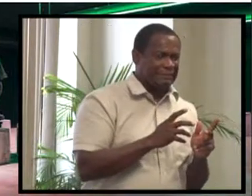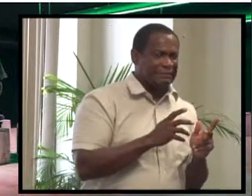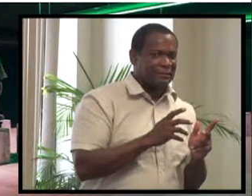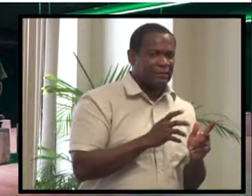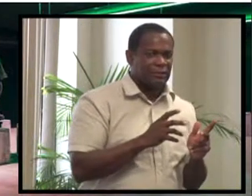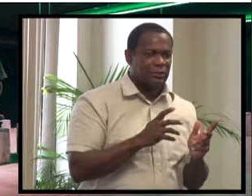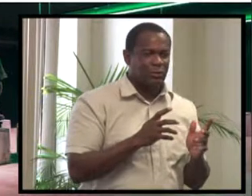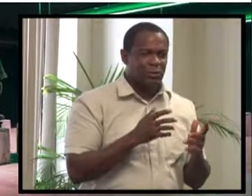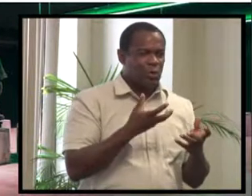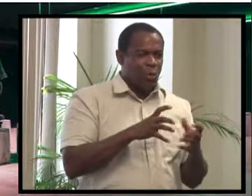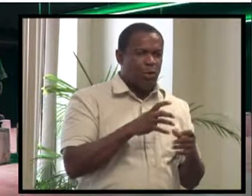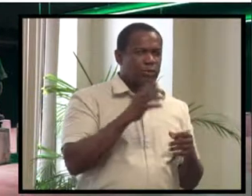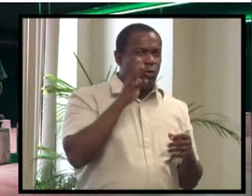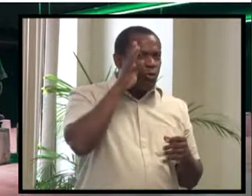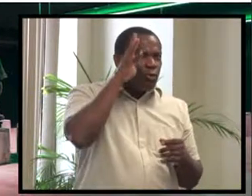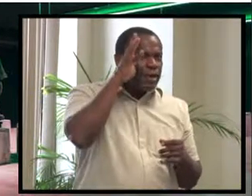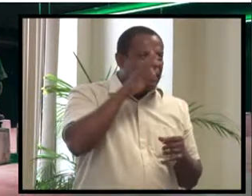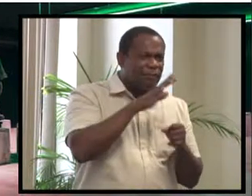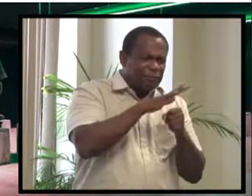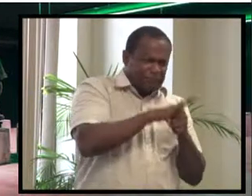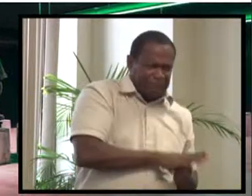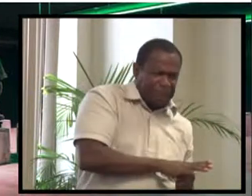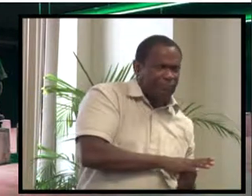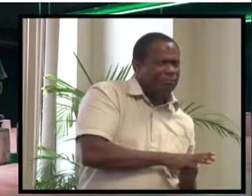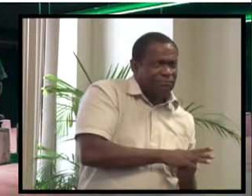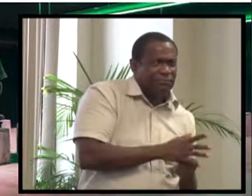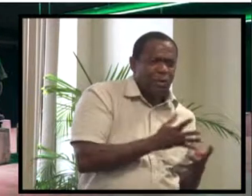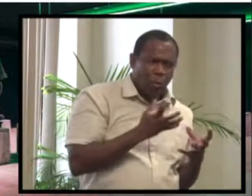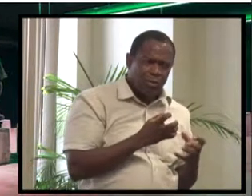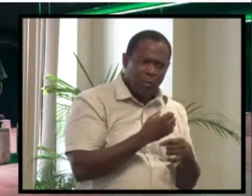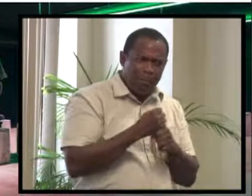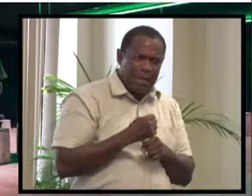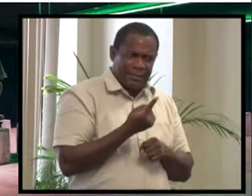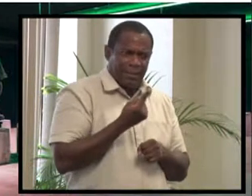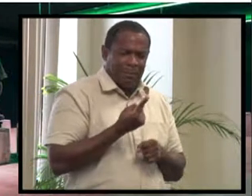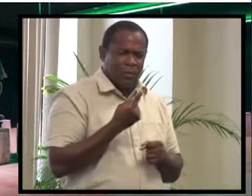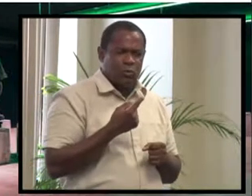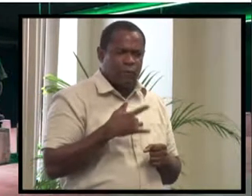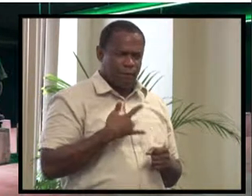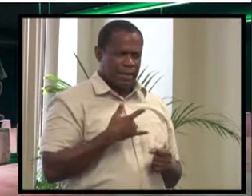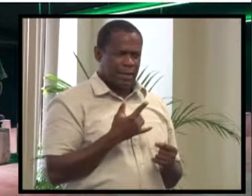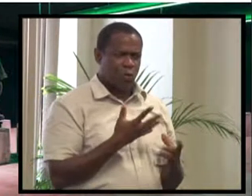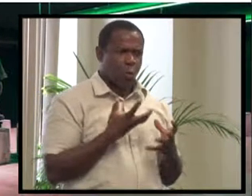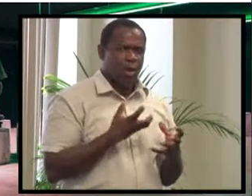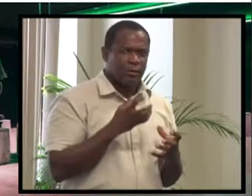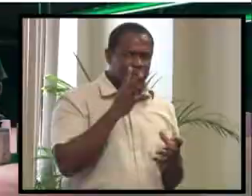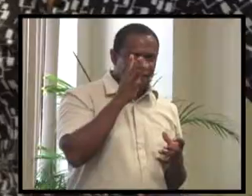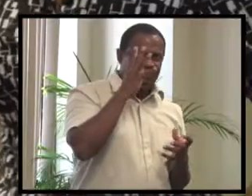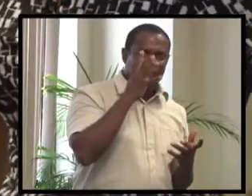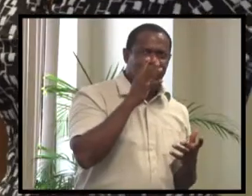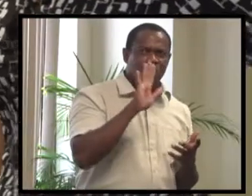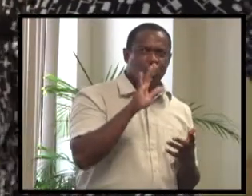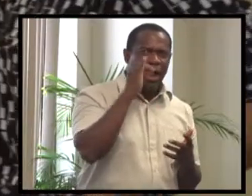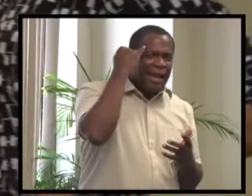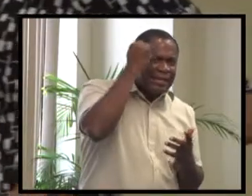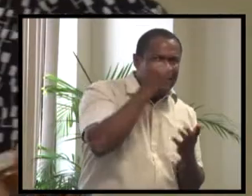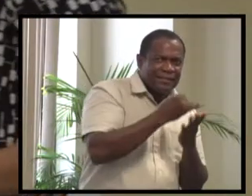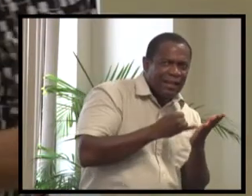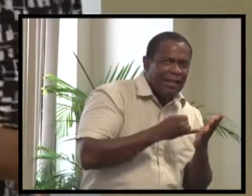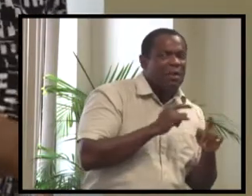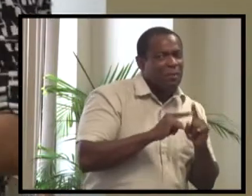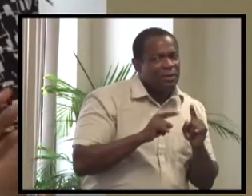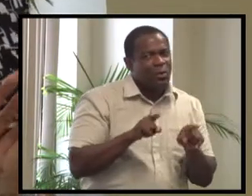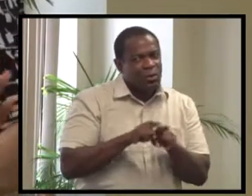of mass marketed products. I may not be able to buy a $15,000 bag, but I can definitely spend $200 buying a